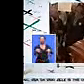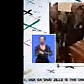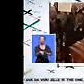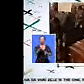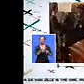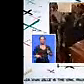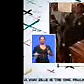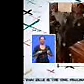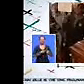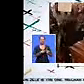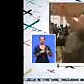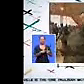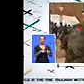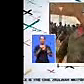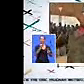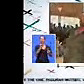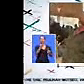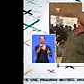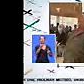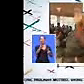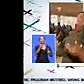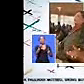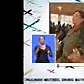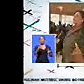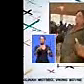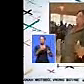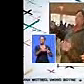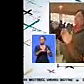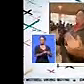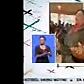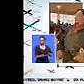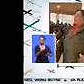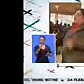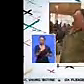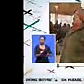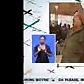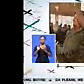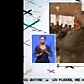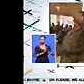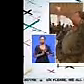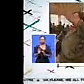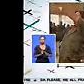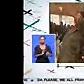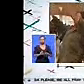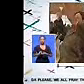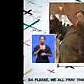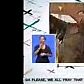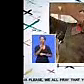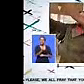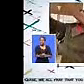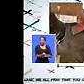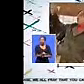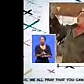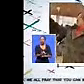compatriot Tseliso Lefapang. It soon resembled a party rally, and the song at the center of the case against the ANC Youth